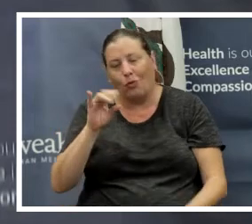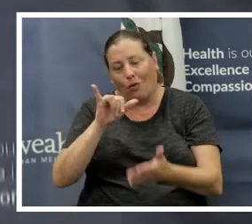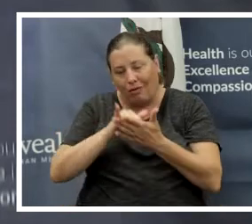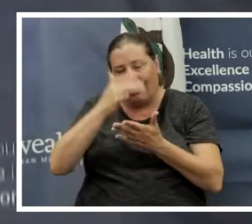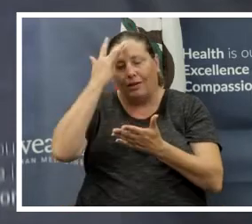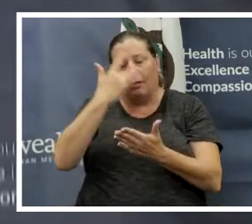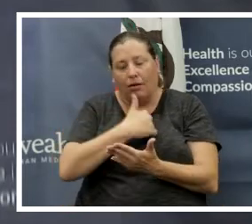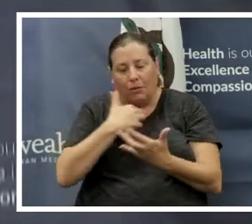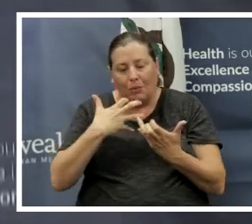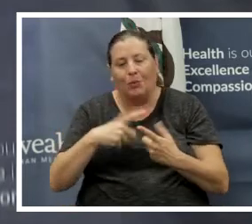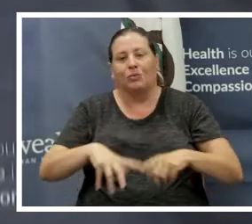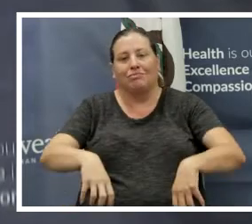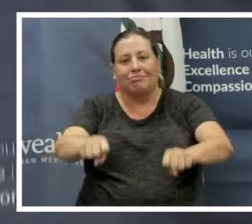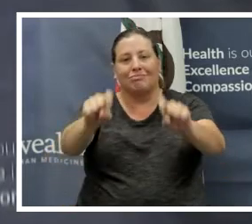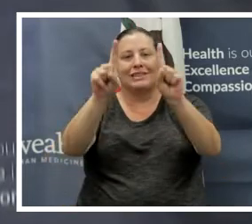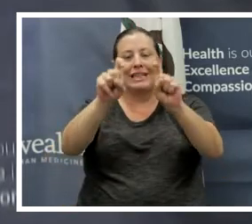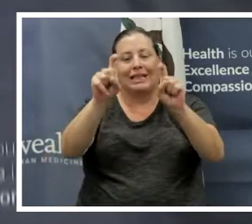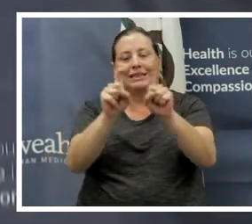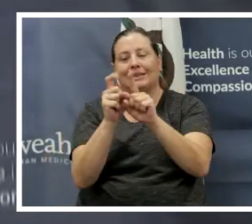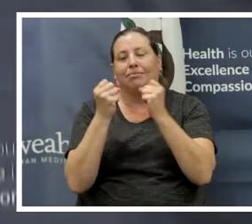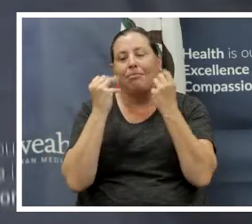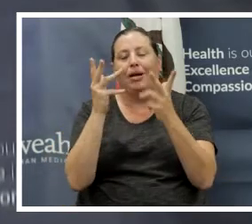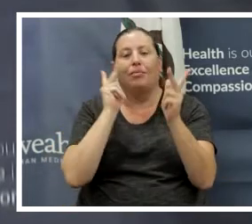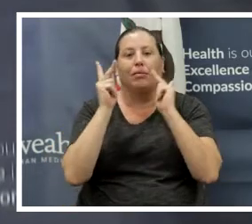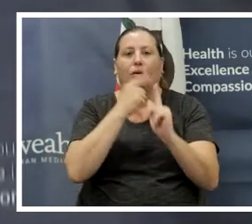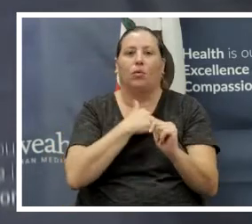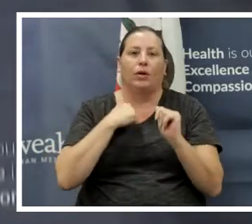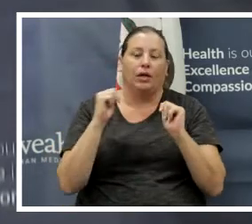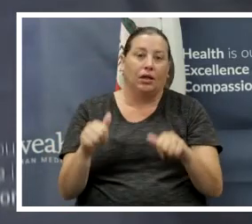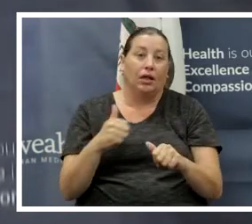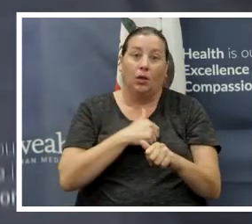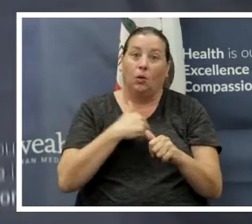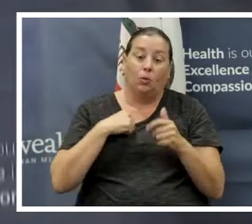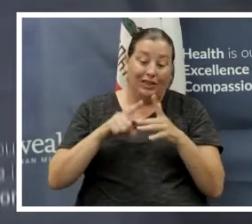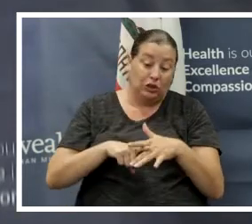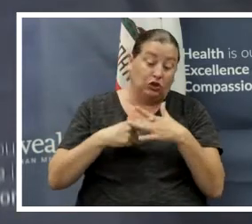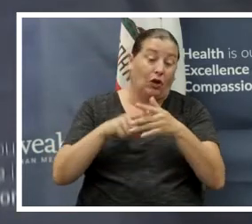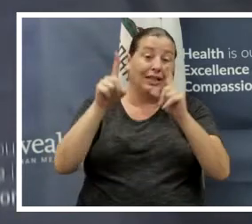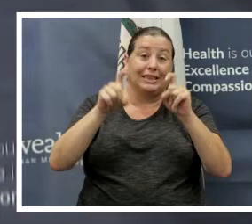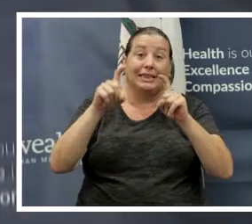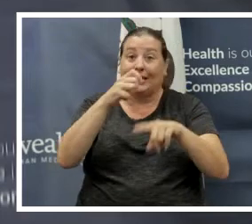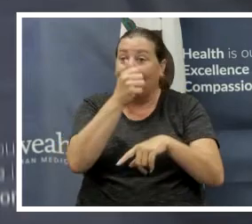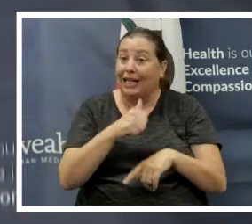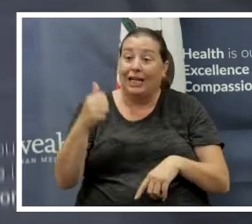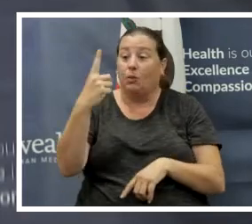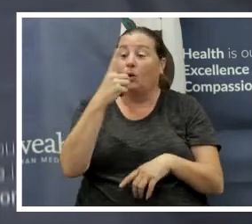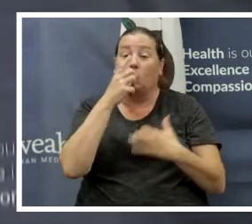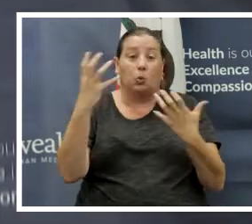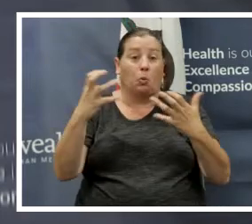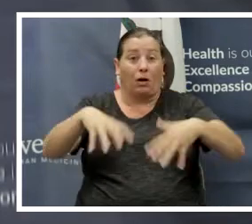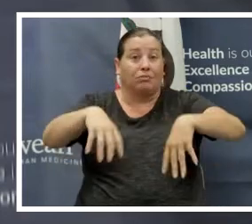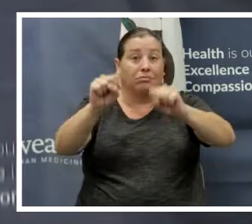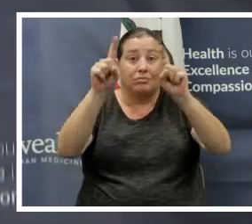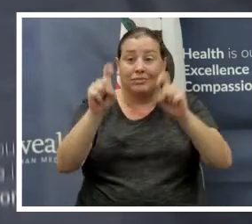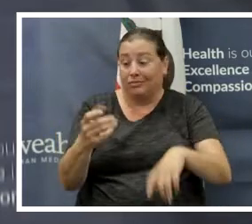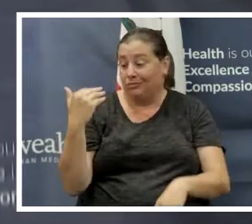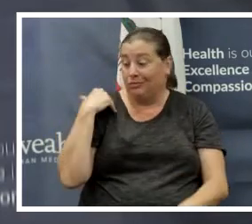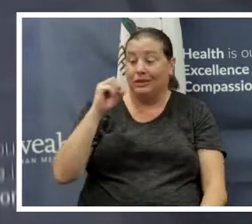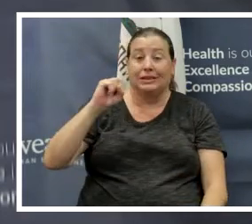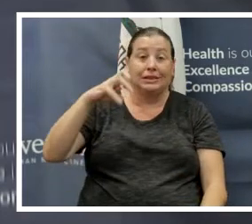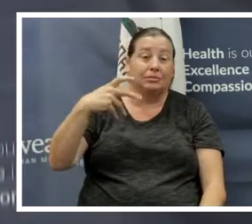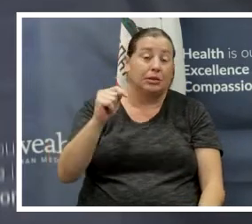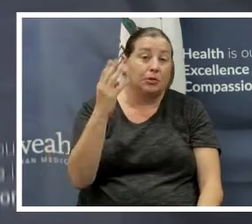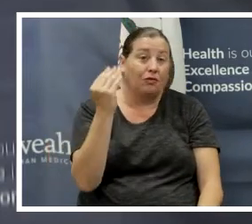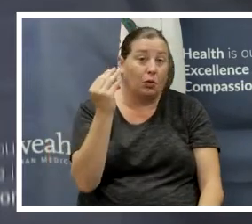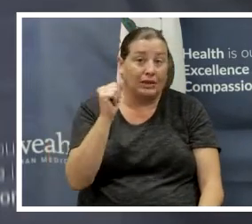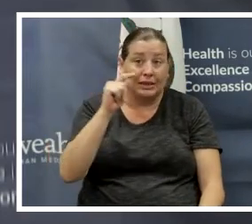as we can. We started testing anybody who wants to be tested back on September 14th at our